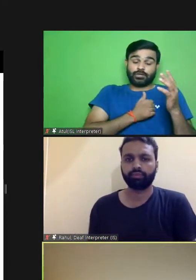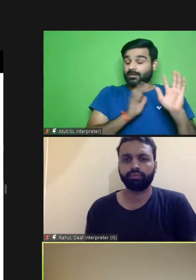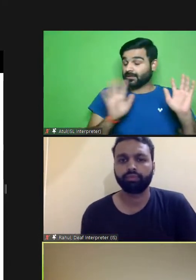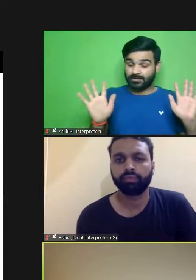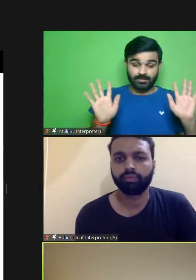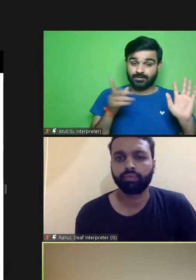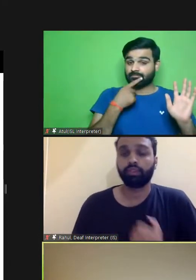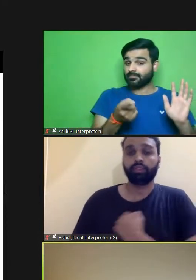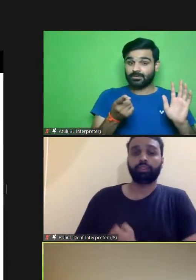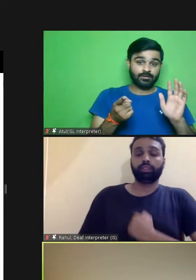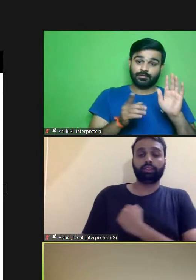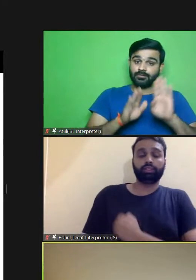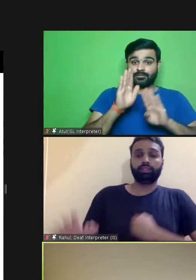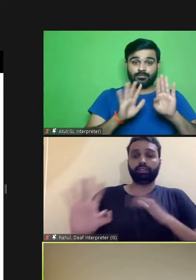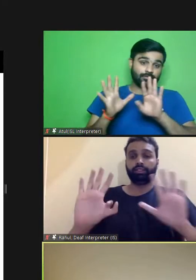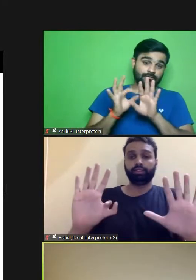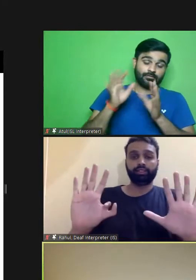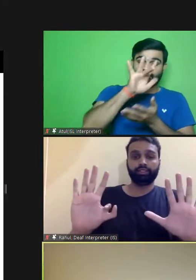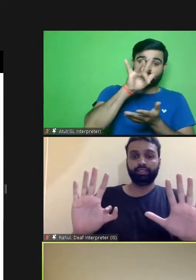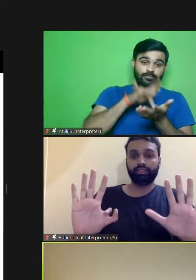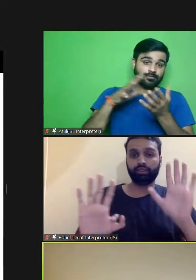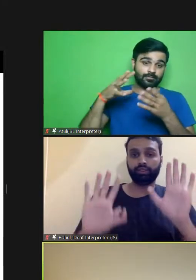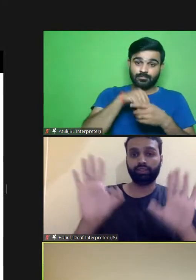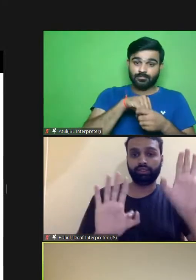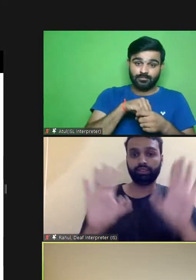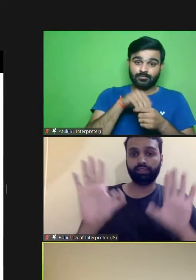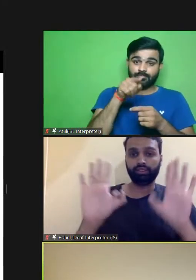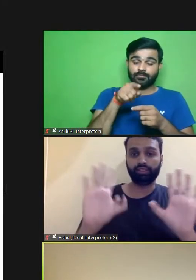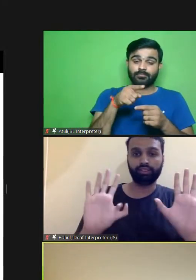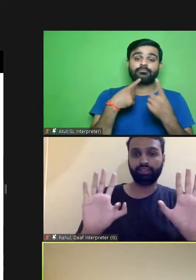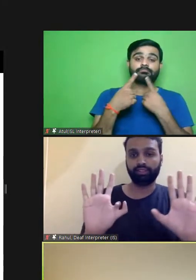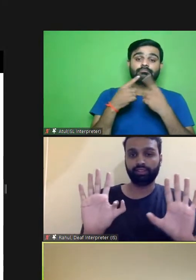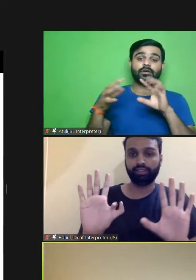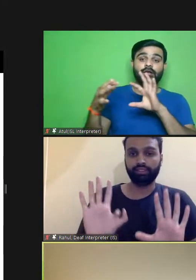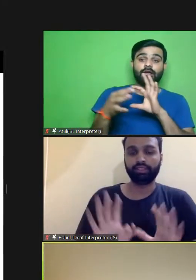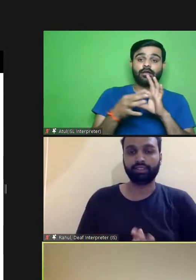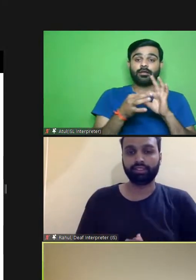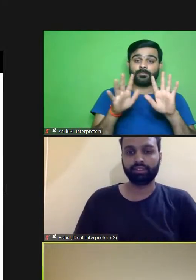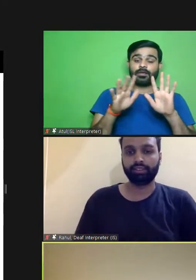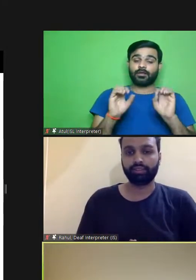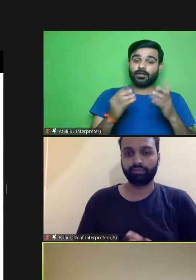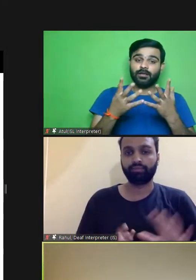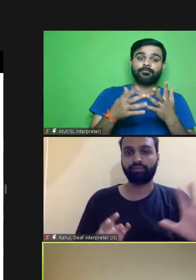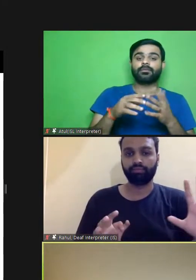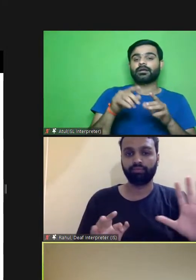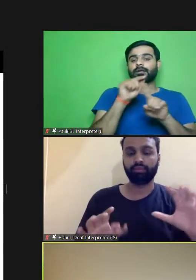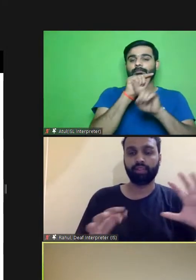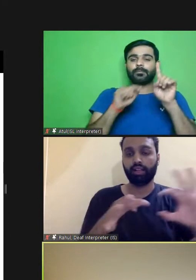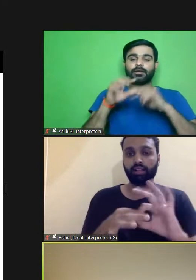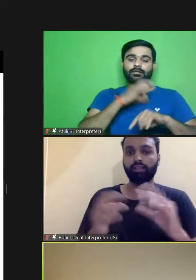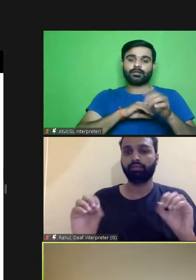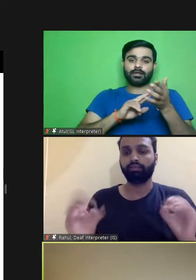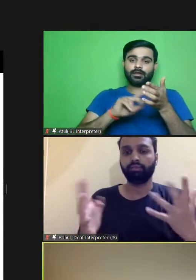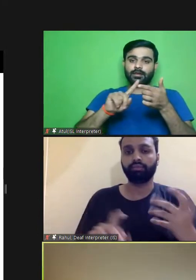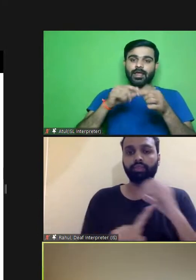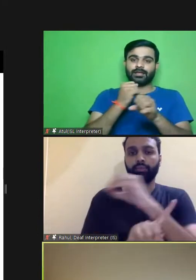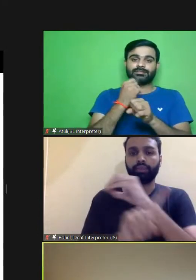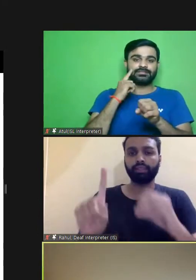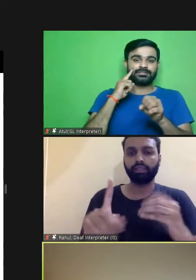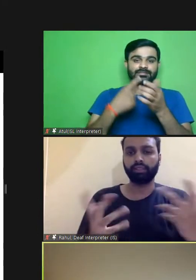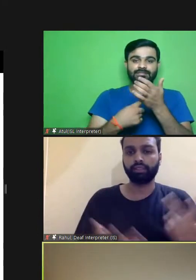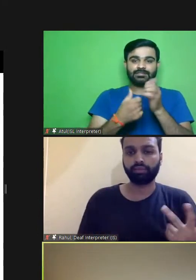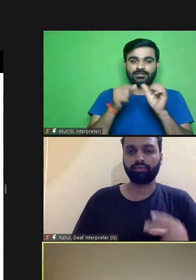the stunting rates amongst the richest part of the population are around 18% in Nigeria.